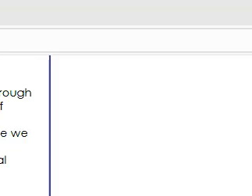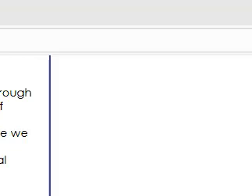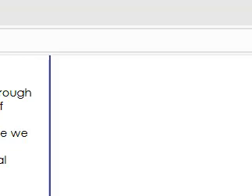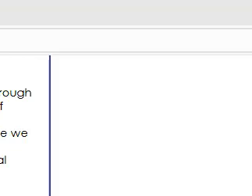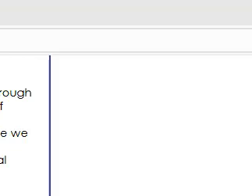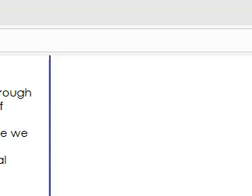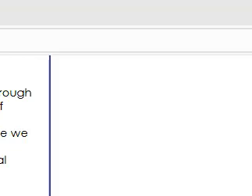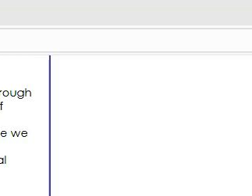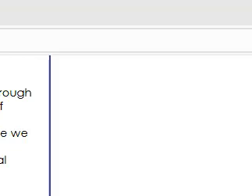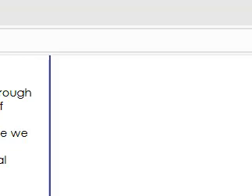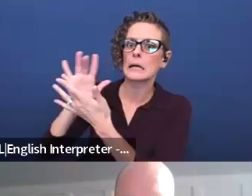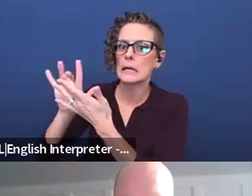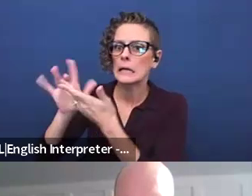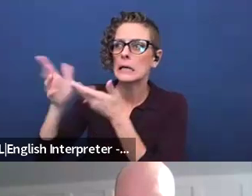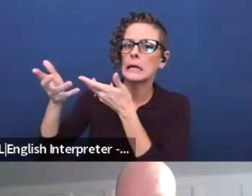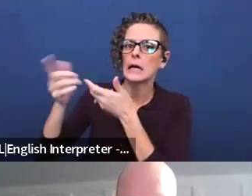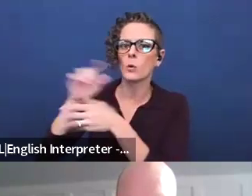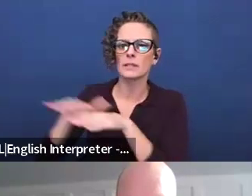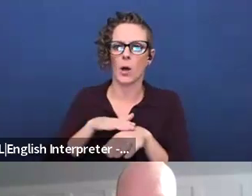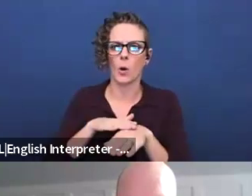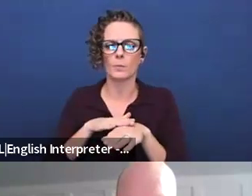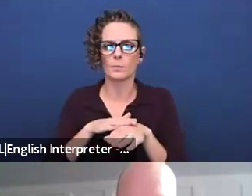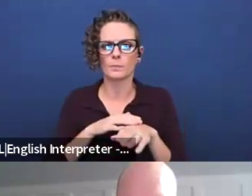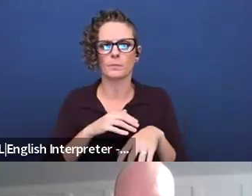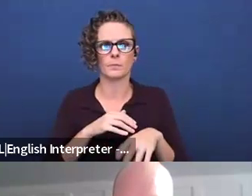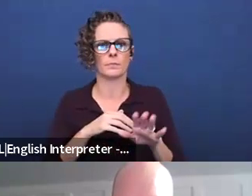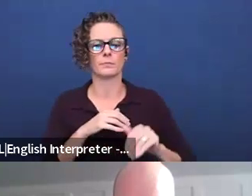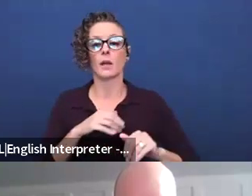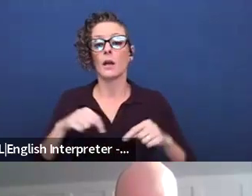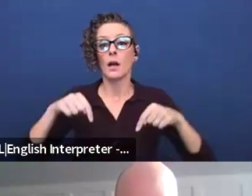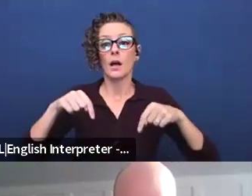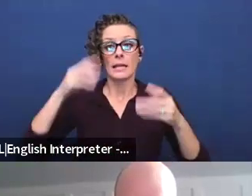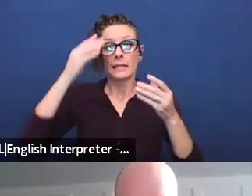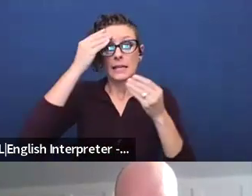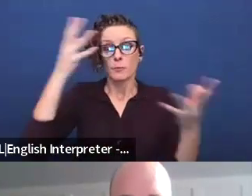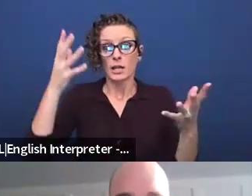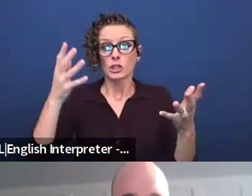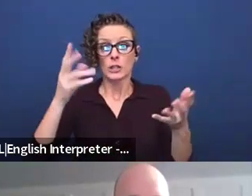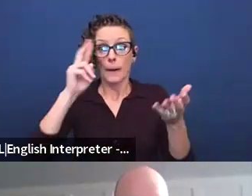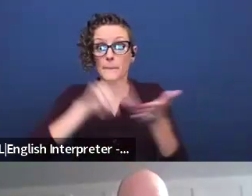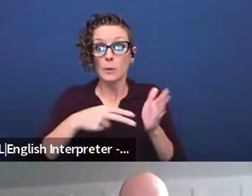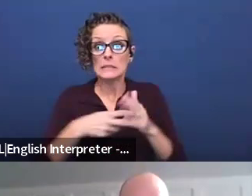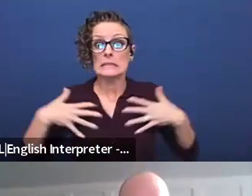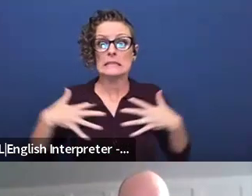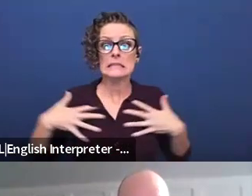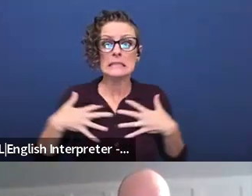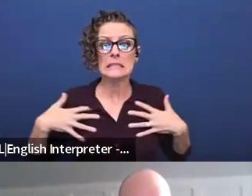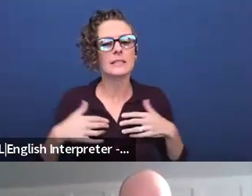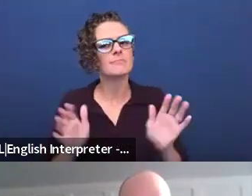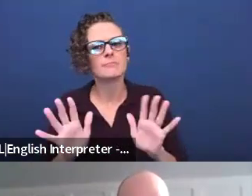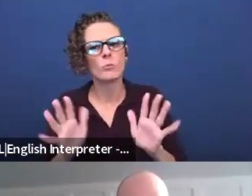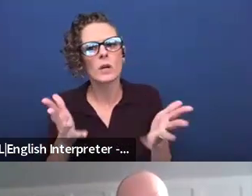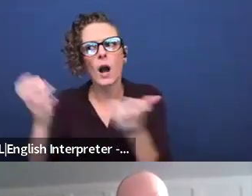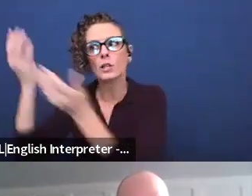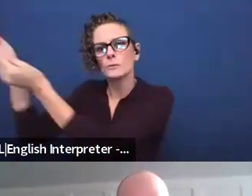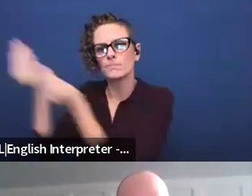So, and of course, we never share this information to frighten people. We just want to help share the communication